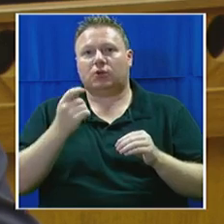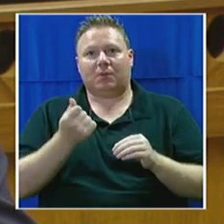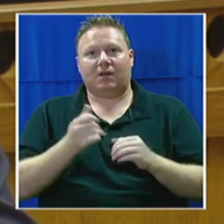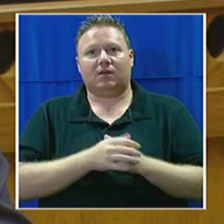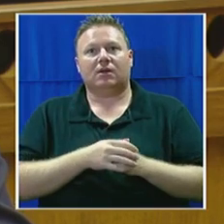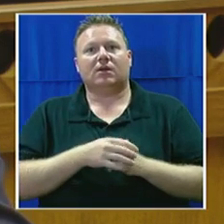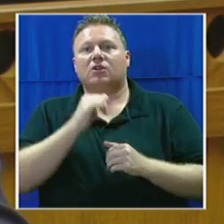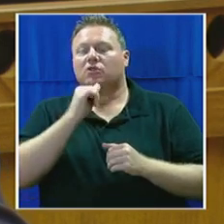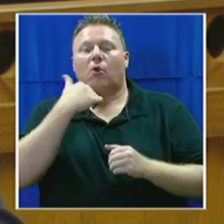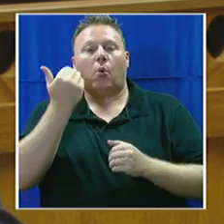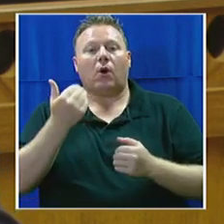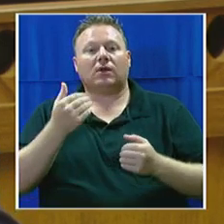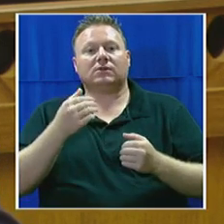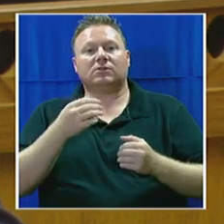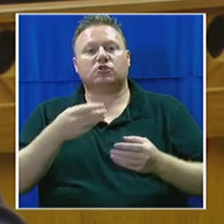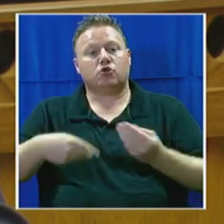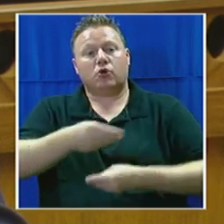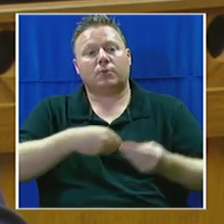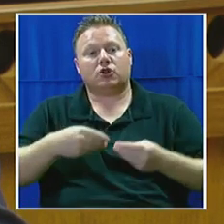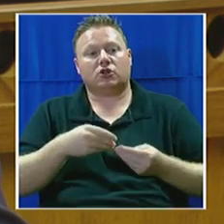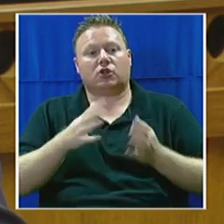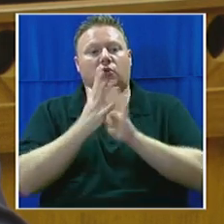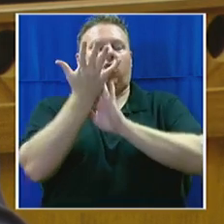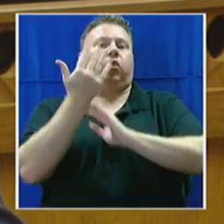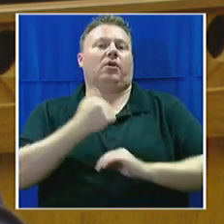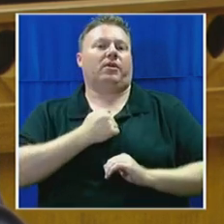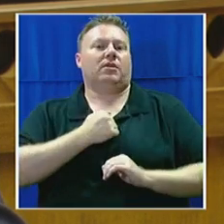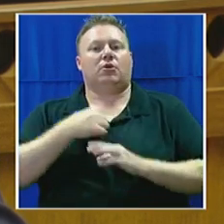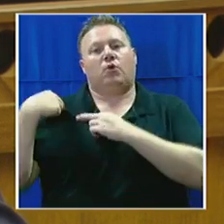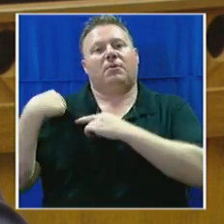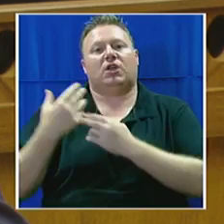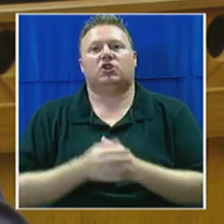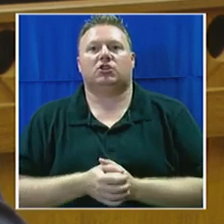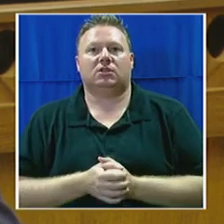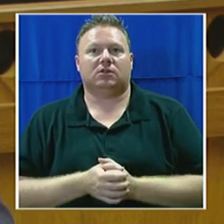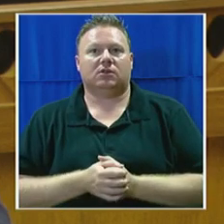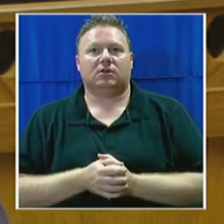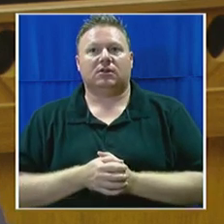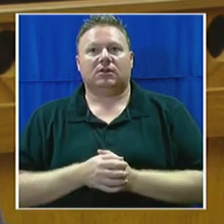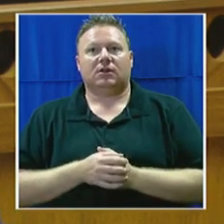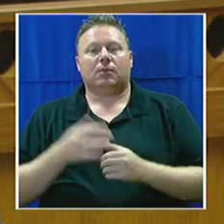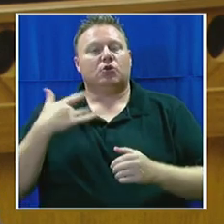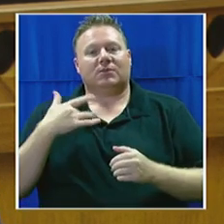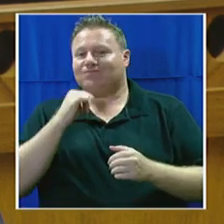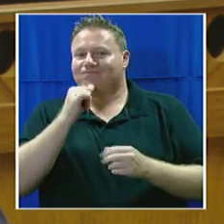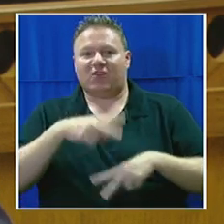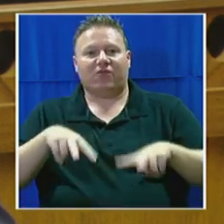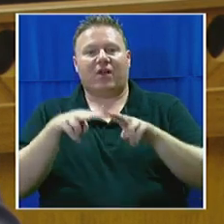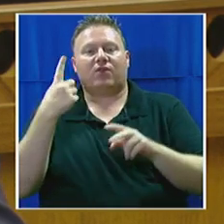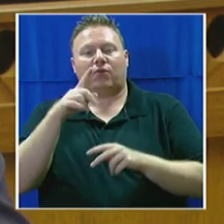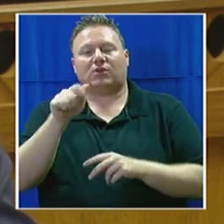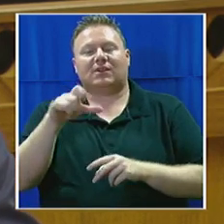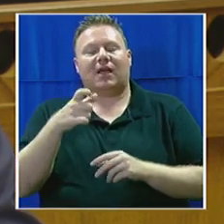of corrupt official to cling to them. Municipal expenditures does not give value to the taxpayers, and is starting to create